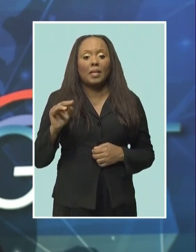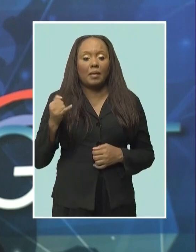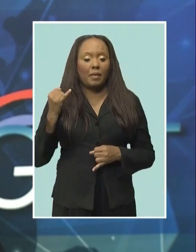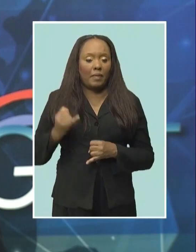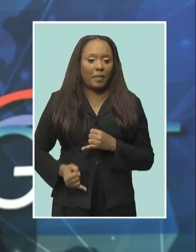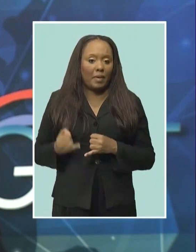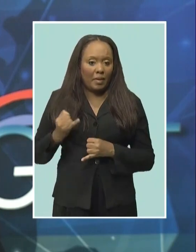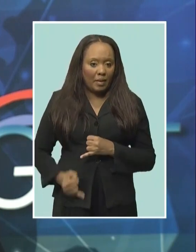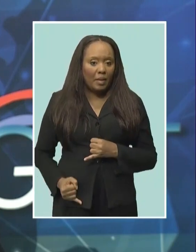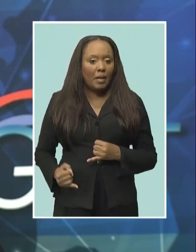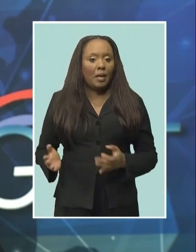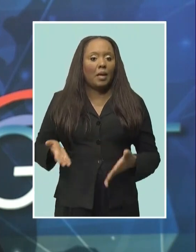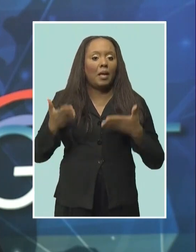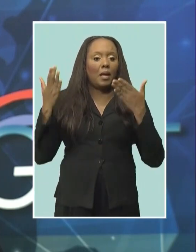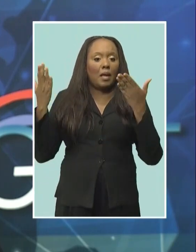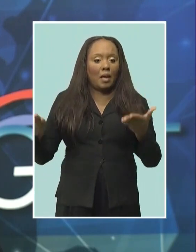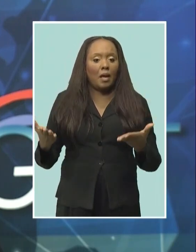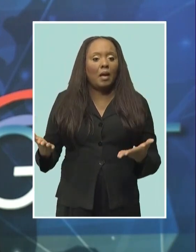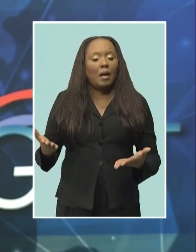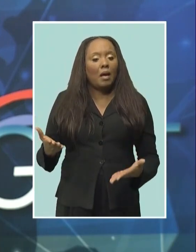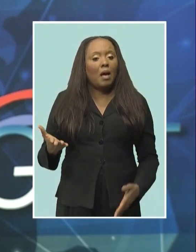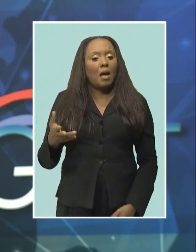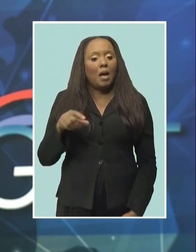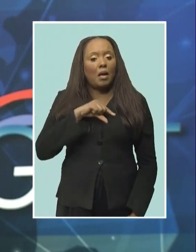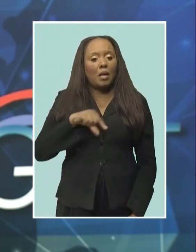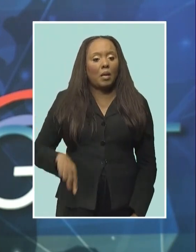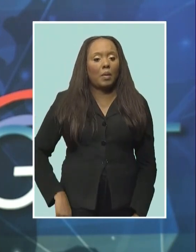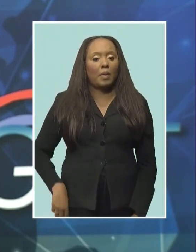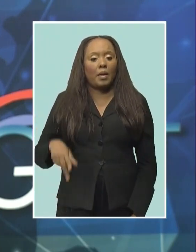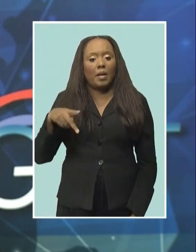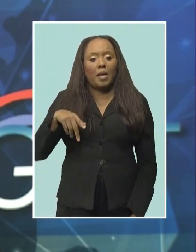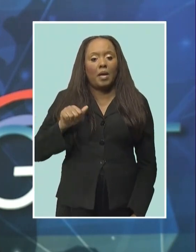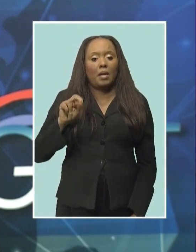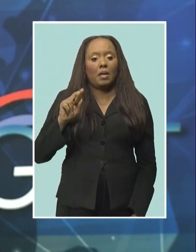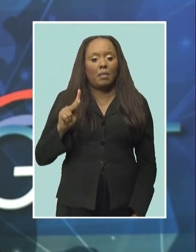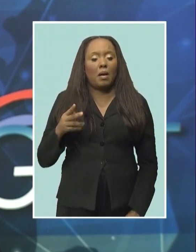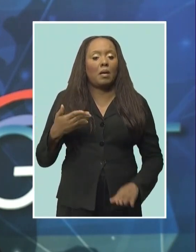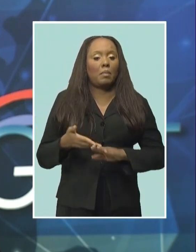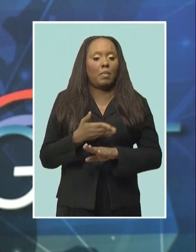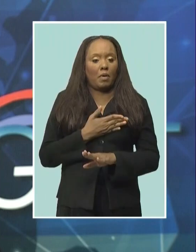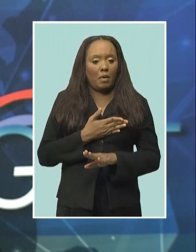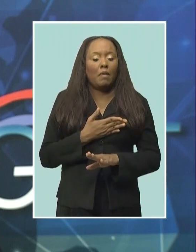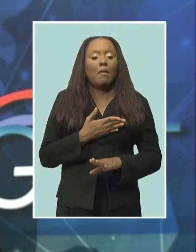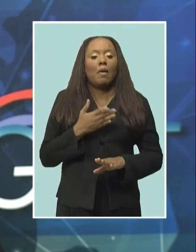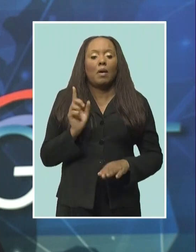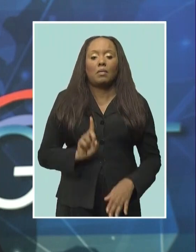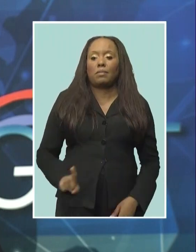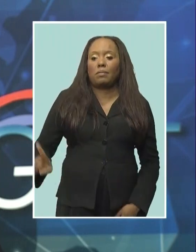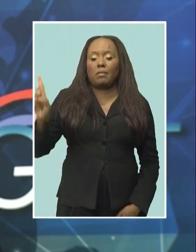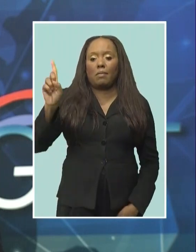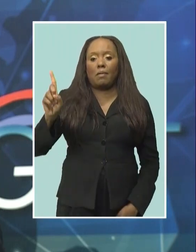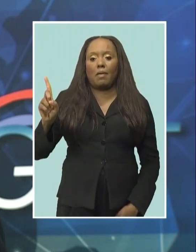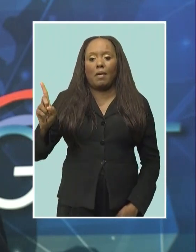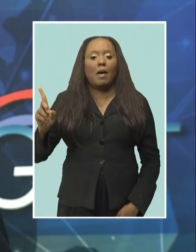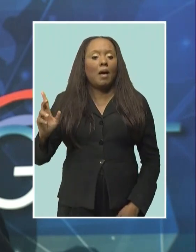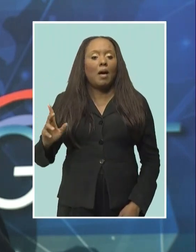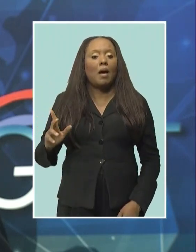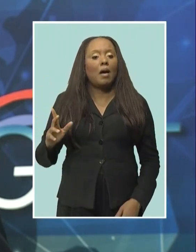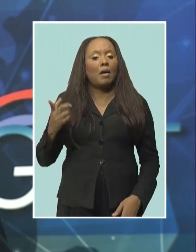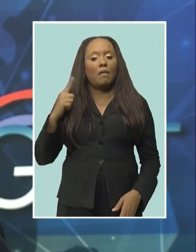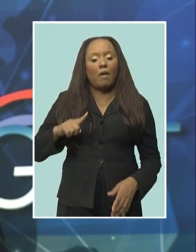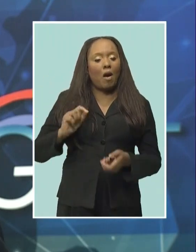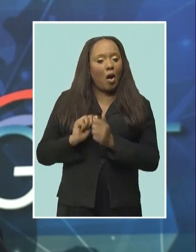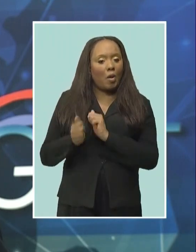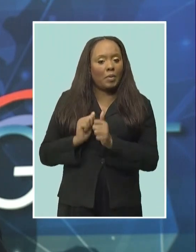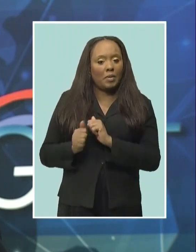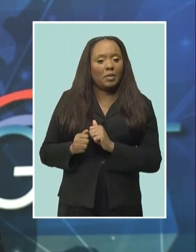categories presented their material in the two tents at the Queen's Park Steel Shed before they'll face the judges at the semi-final set